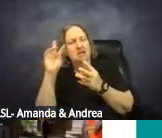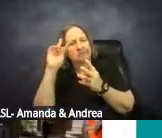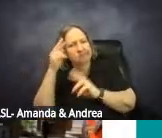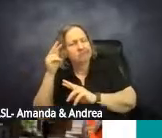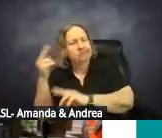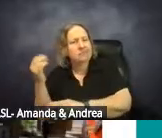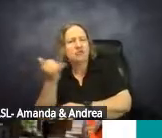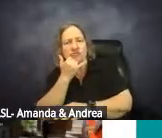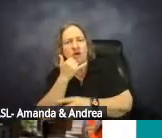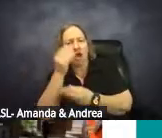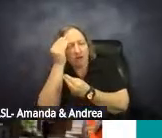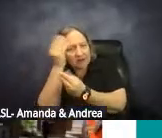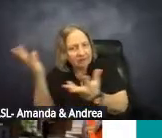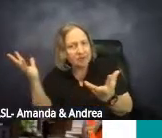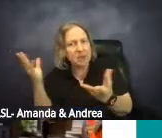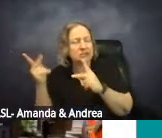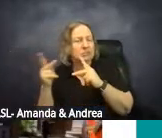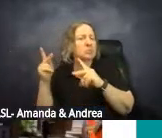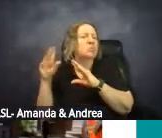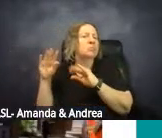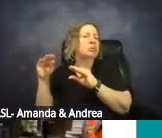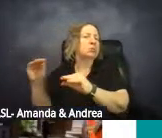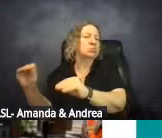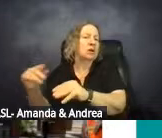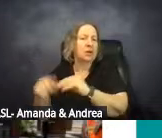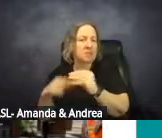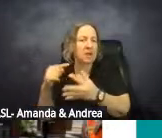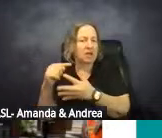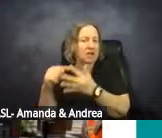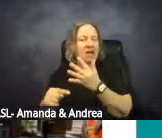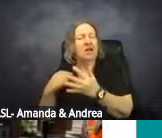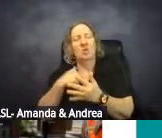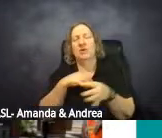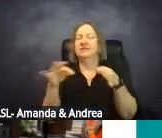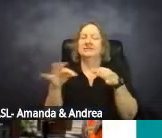misinformation that's being spouted out there about different things. So